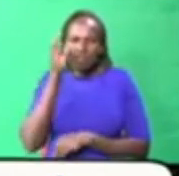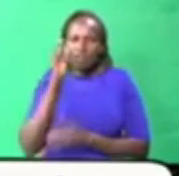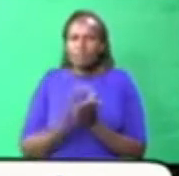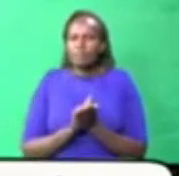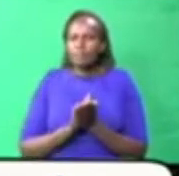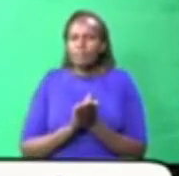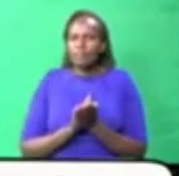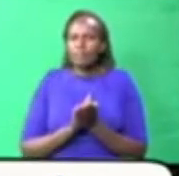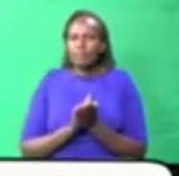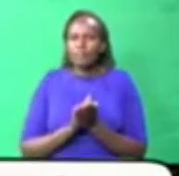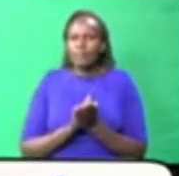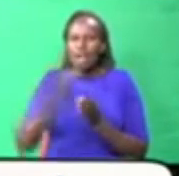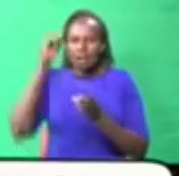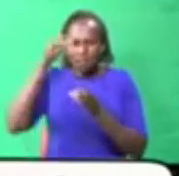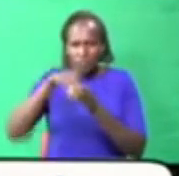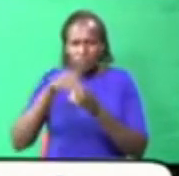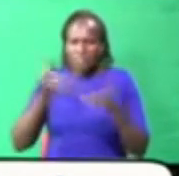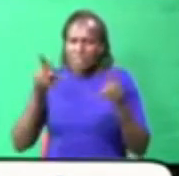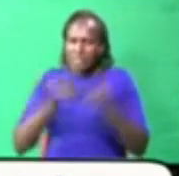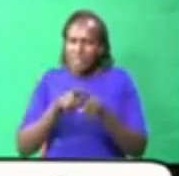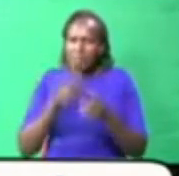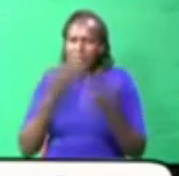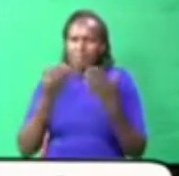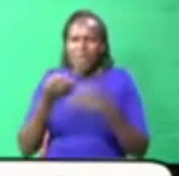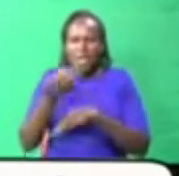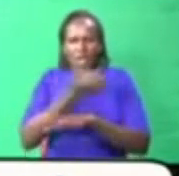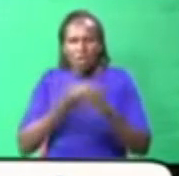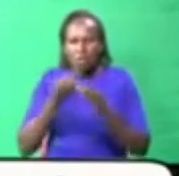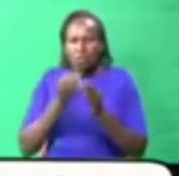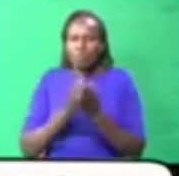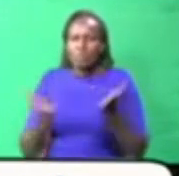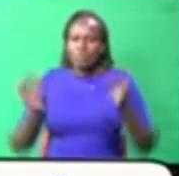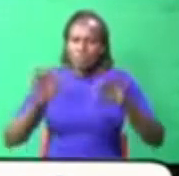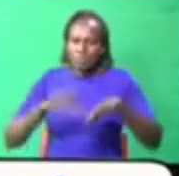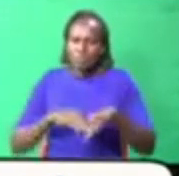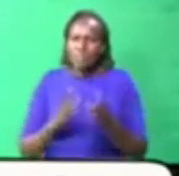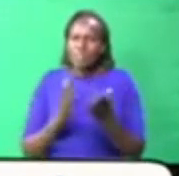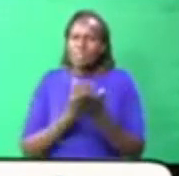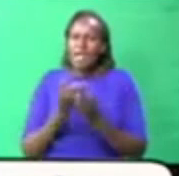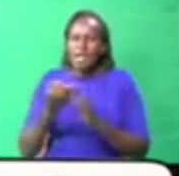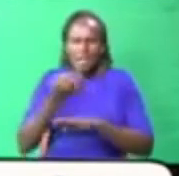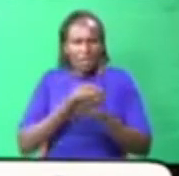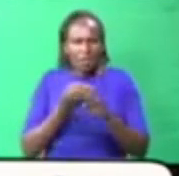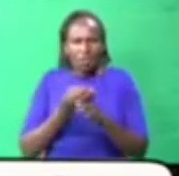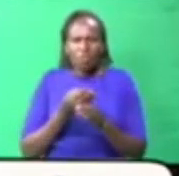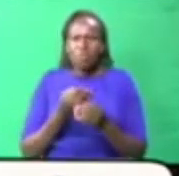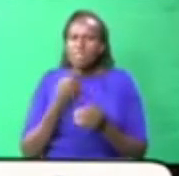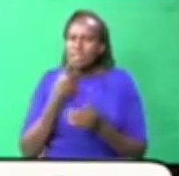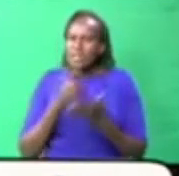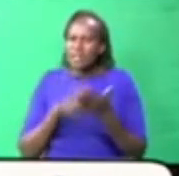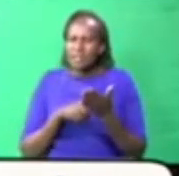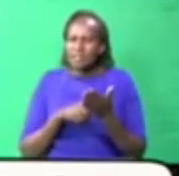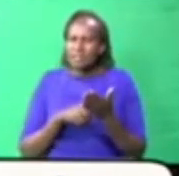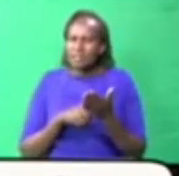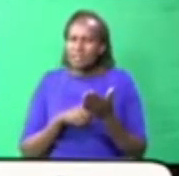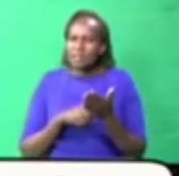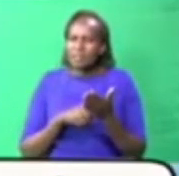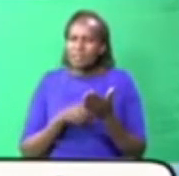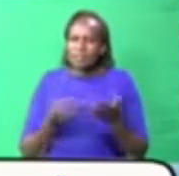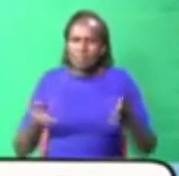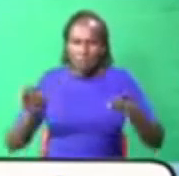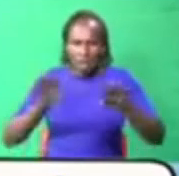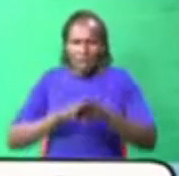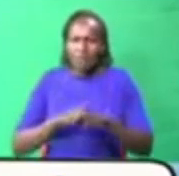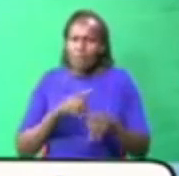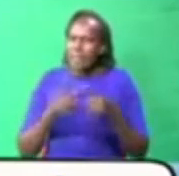divine establishment even though the economy is slowing down. In fact, some economists are predicting that the economy is going to collapse. But